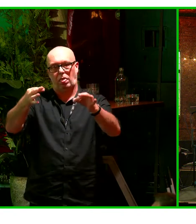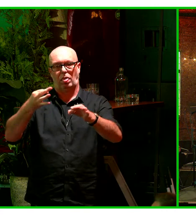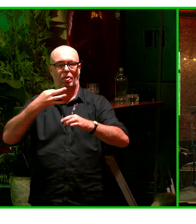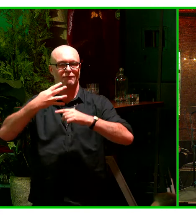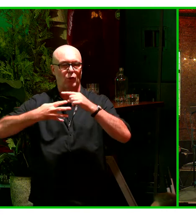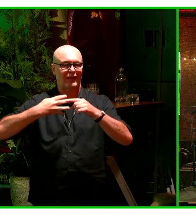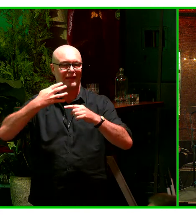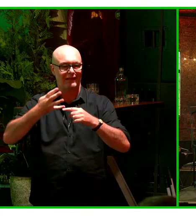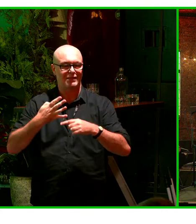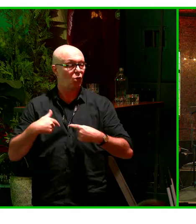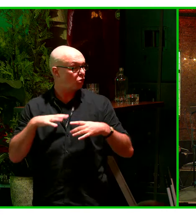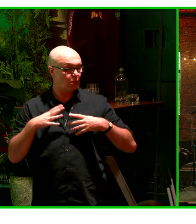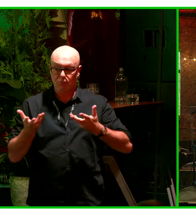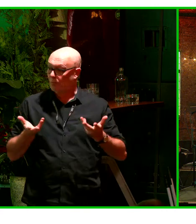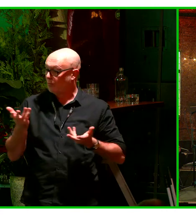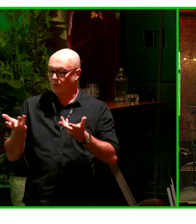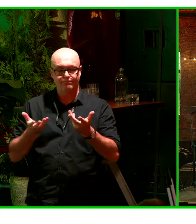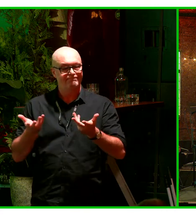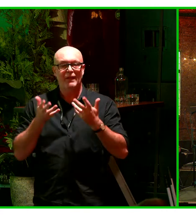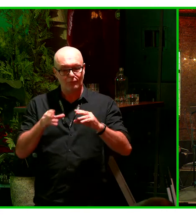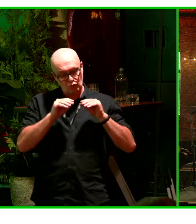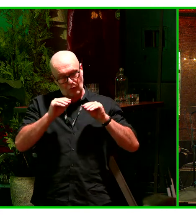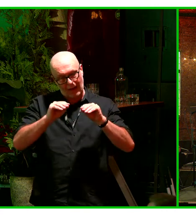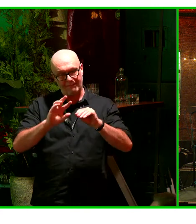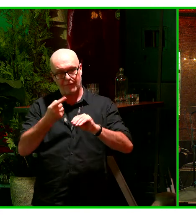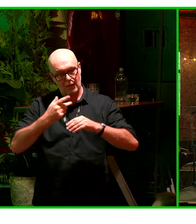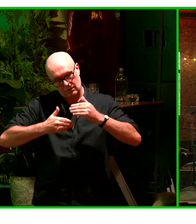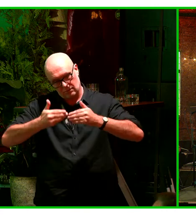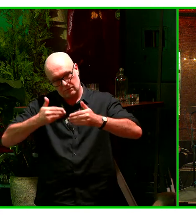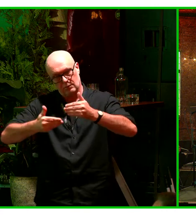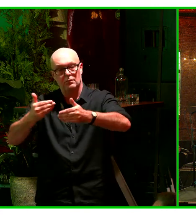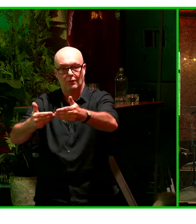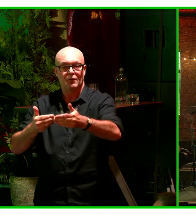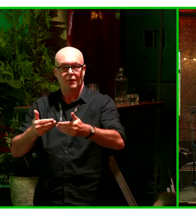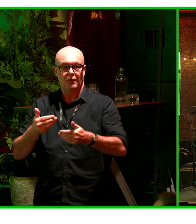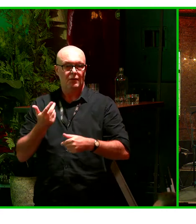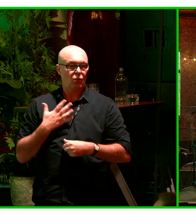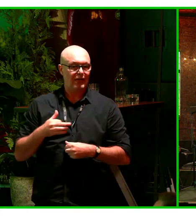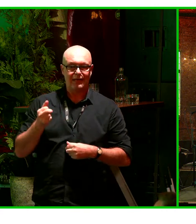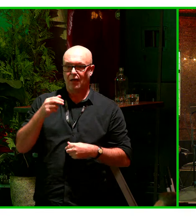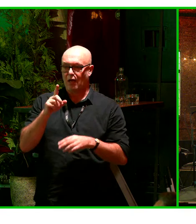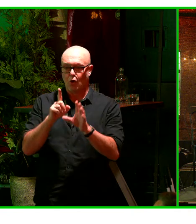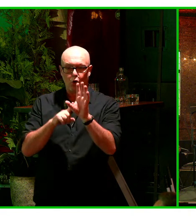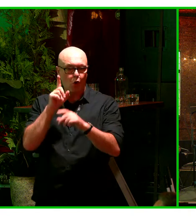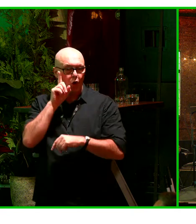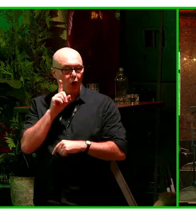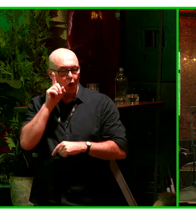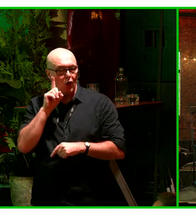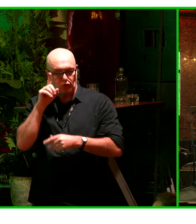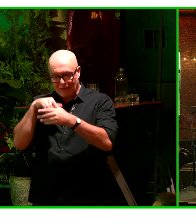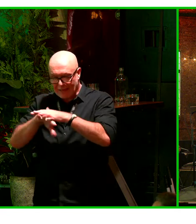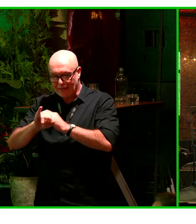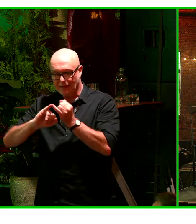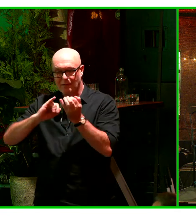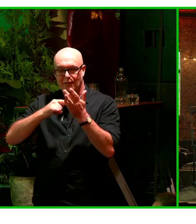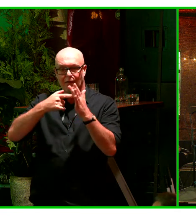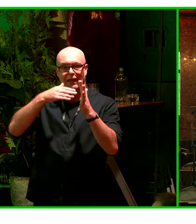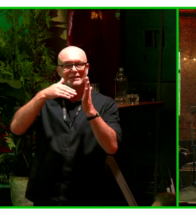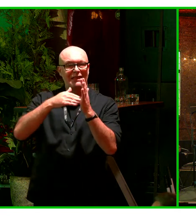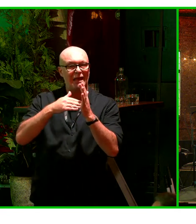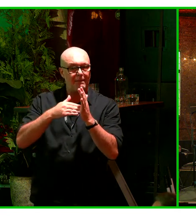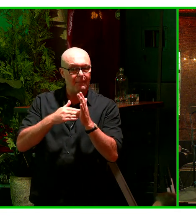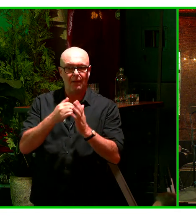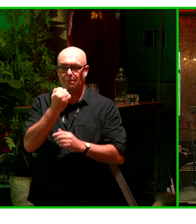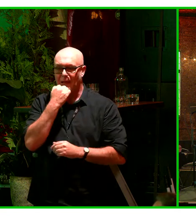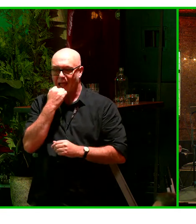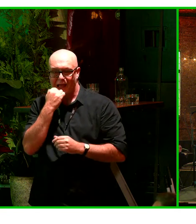gonna have all these people in the green industrial revolution. We need young girls, for instance, to be turned on to STEM, and we're doing that in our area.